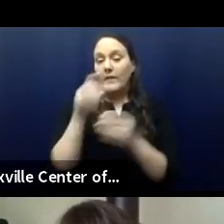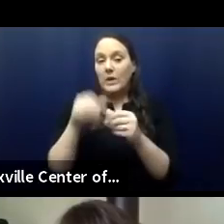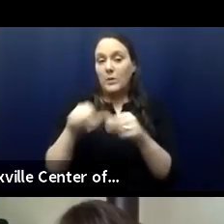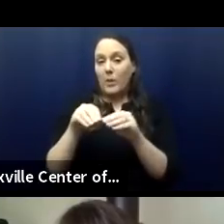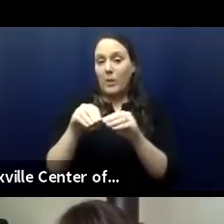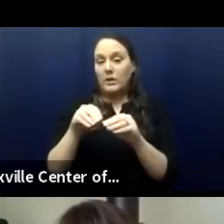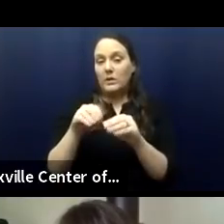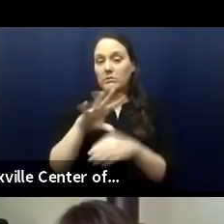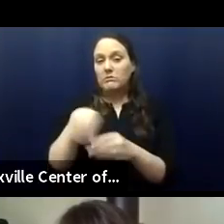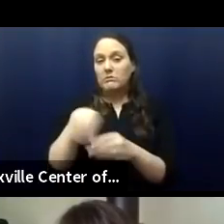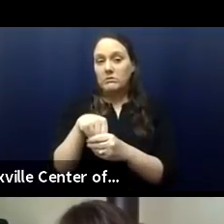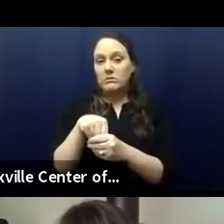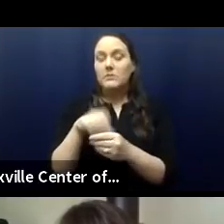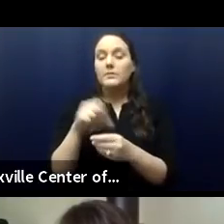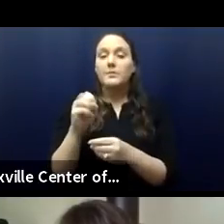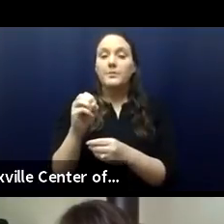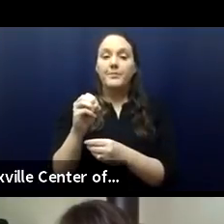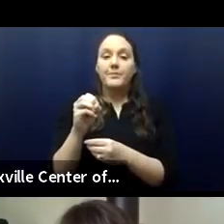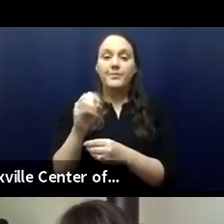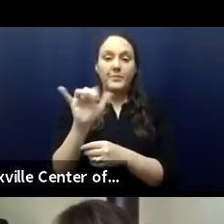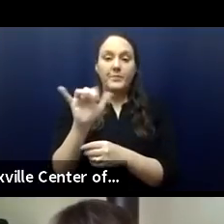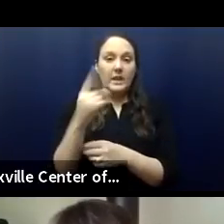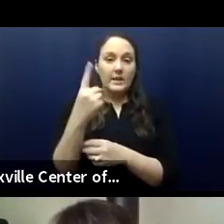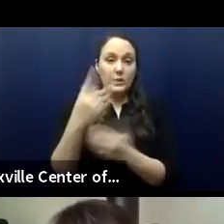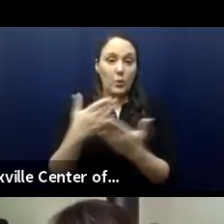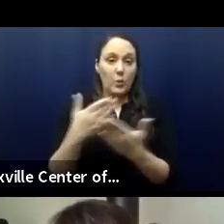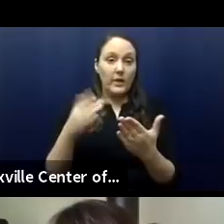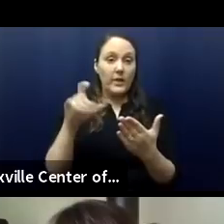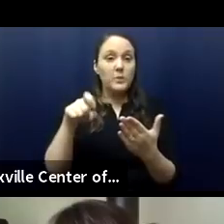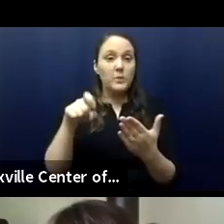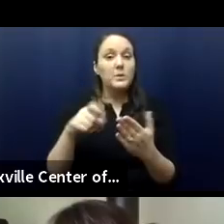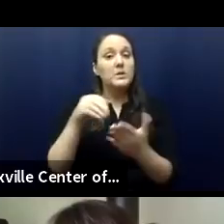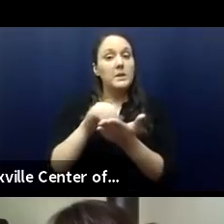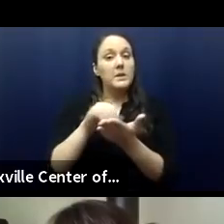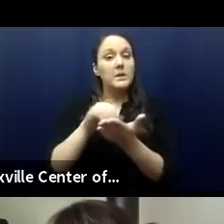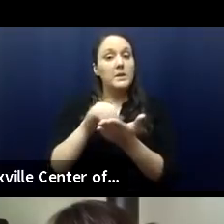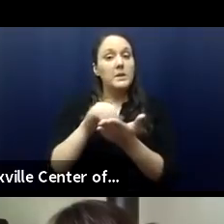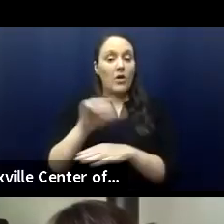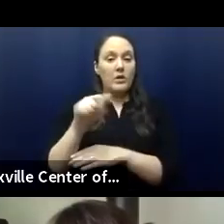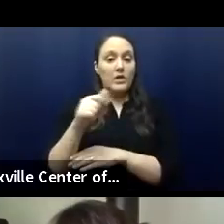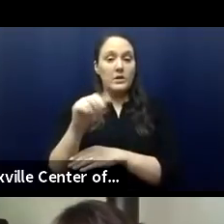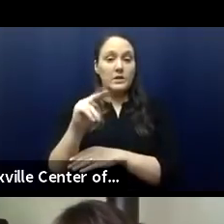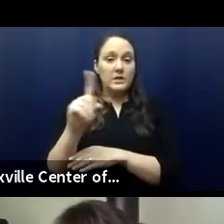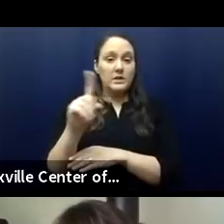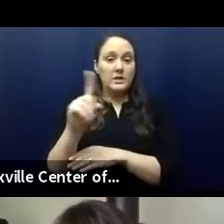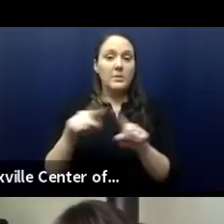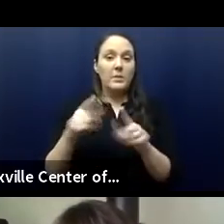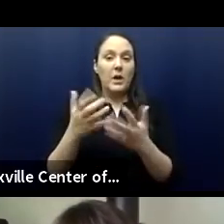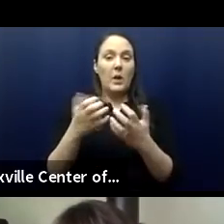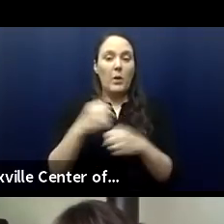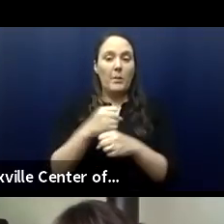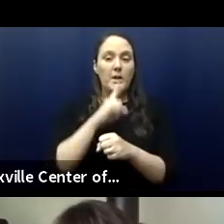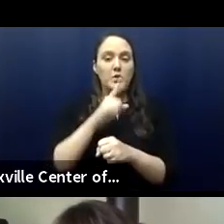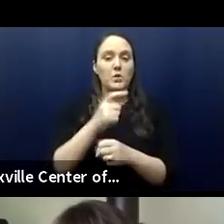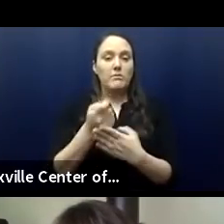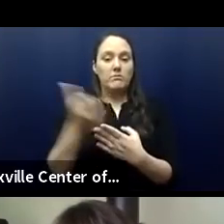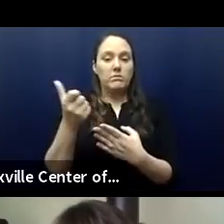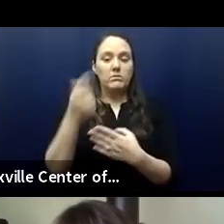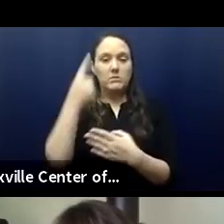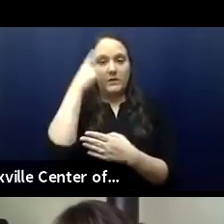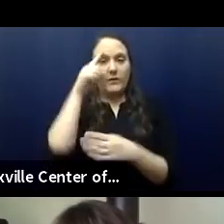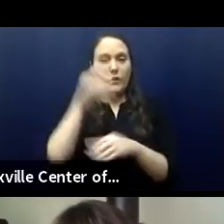So, that's one thing that was supposed to be on the agenda, and I do want just to make sure that that comes off for more work.